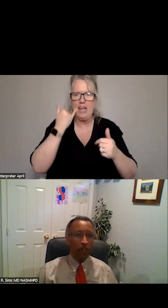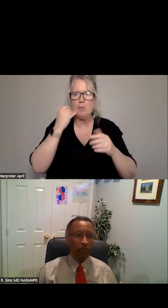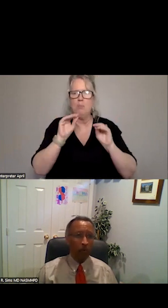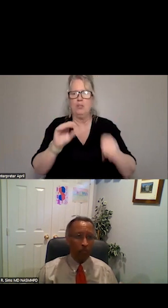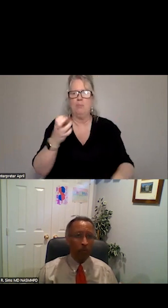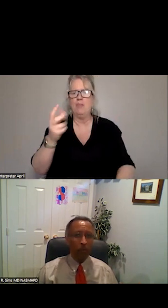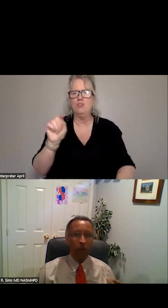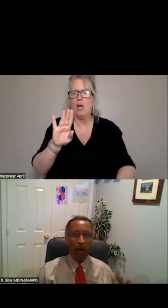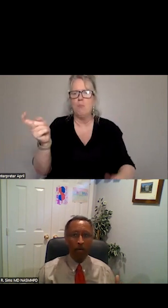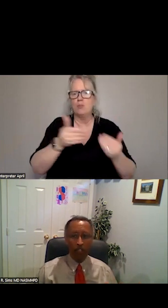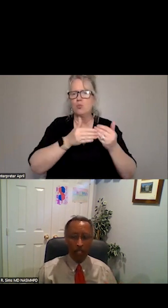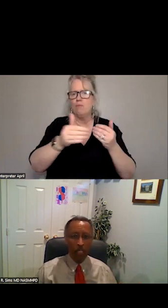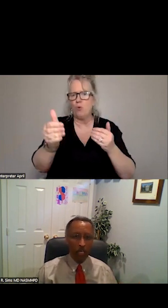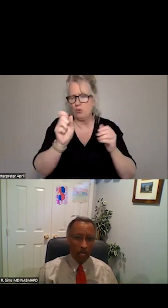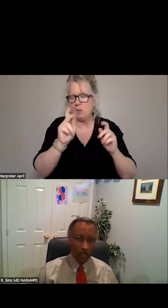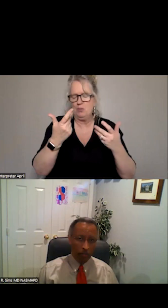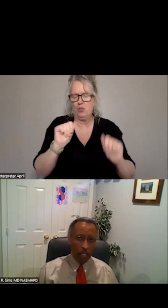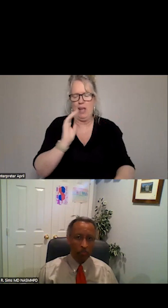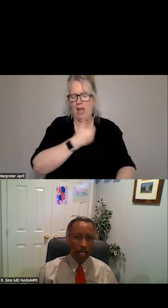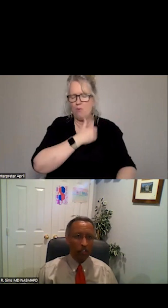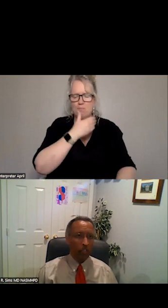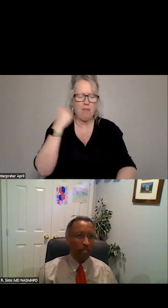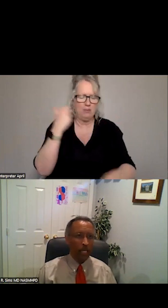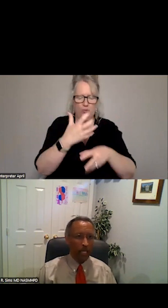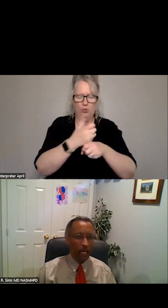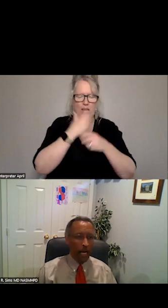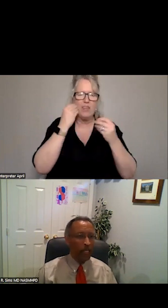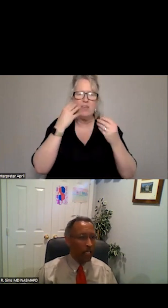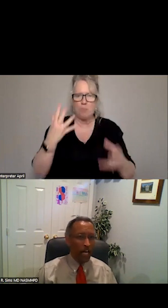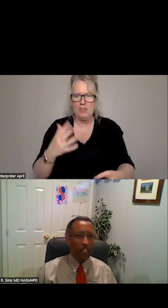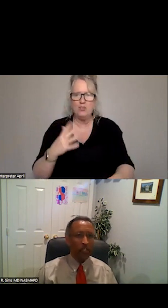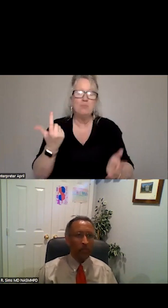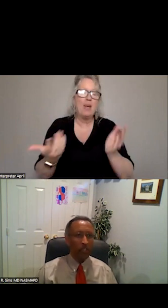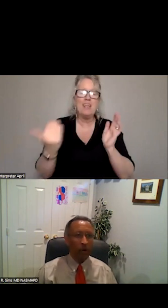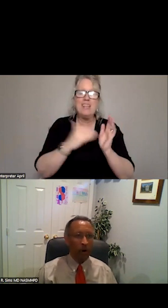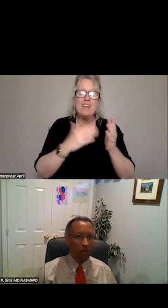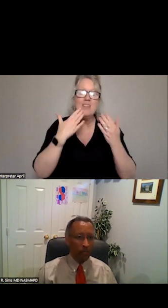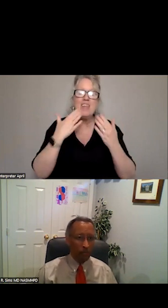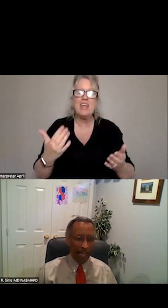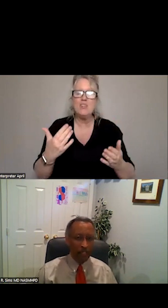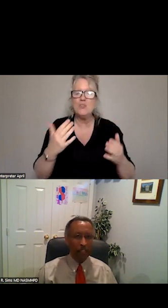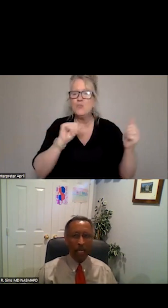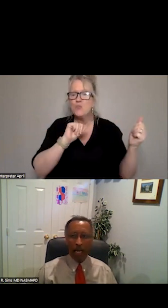box going forward, and we'll try our best to get information back to you. But again, thank you to all of the panelists and